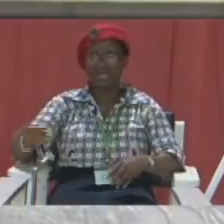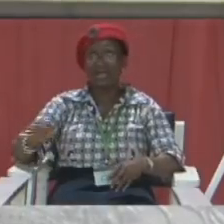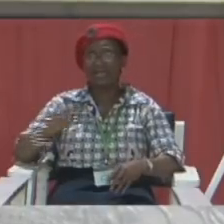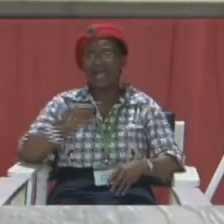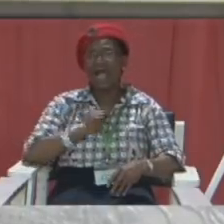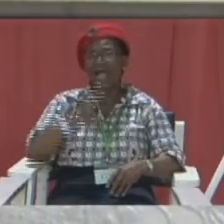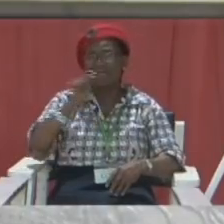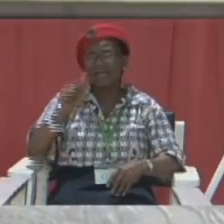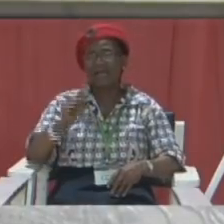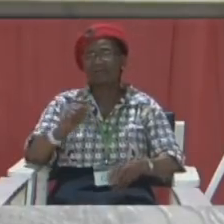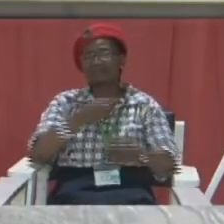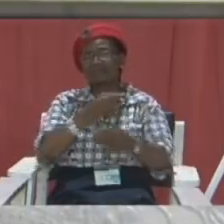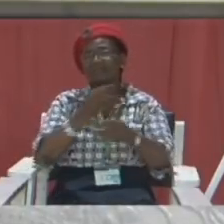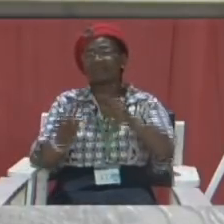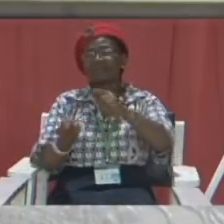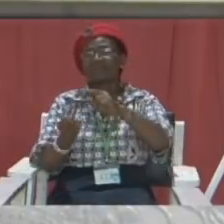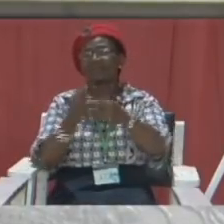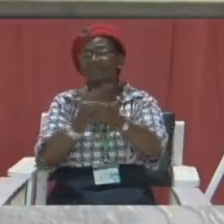mi pada.